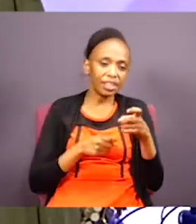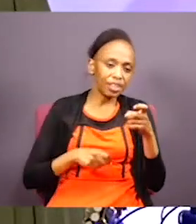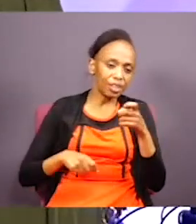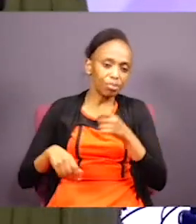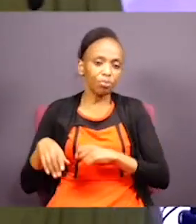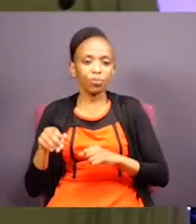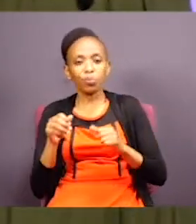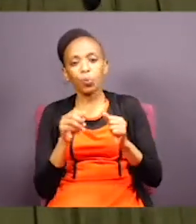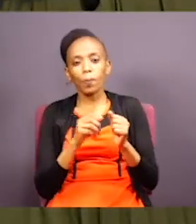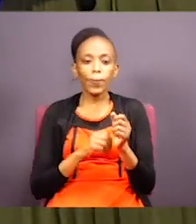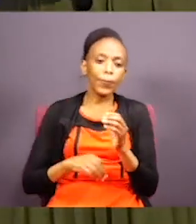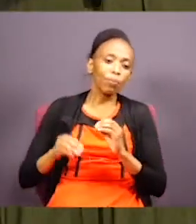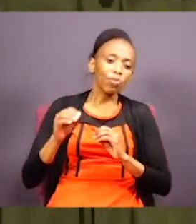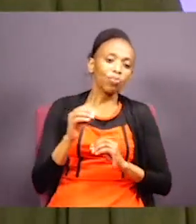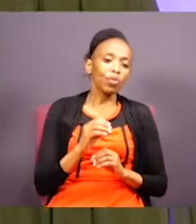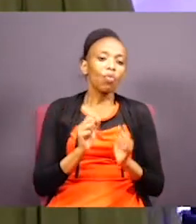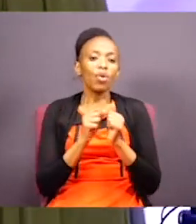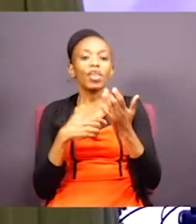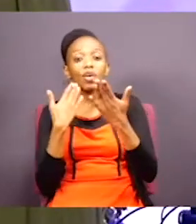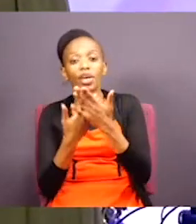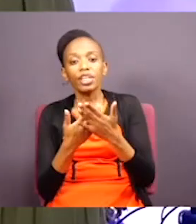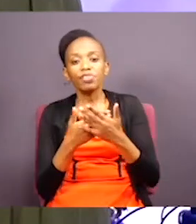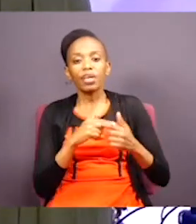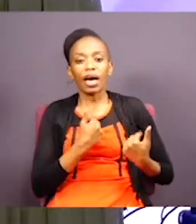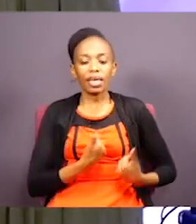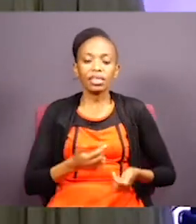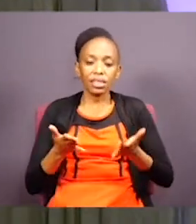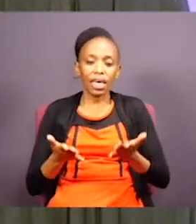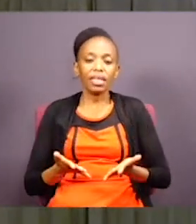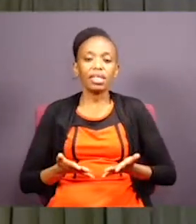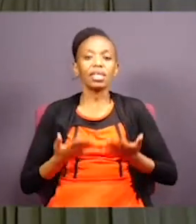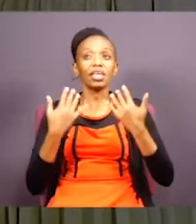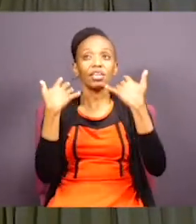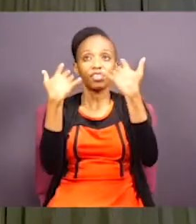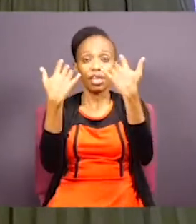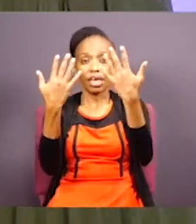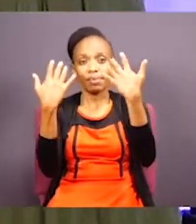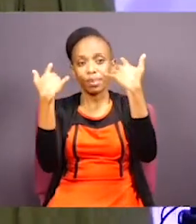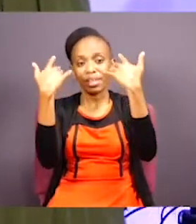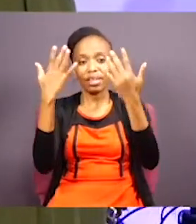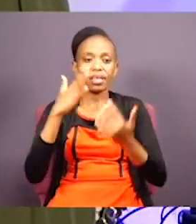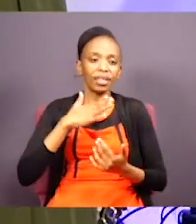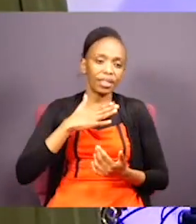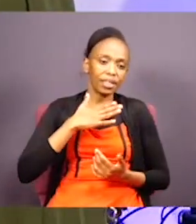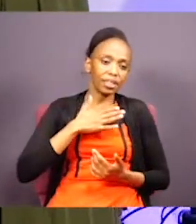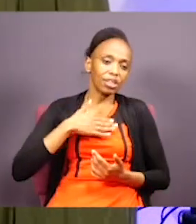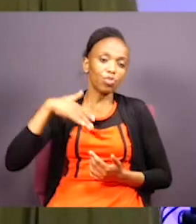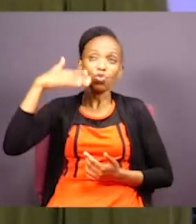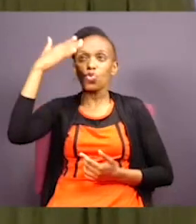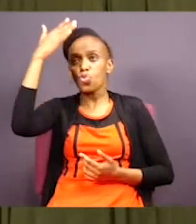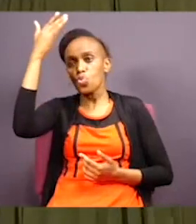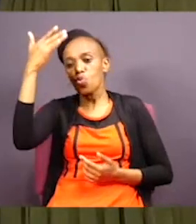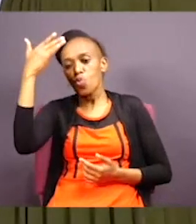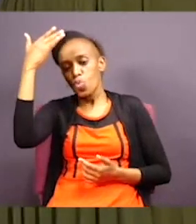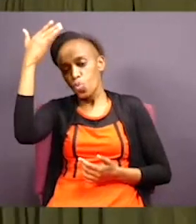reign. Oh, with a grateful heart, I lift my hands to you,